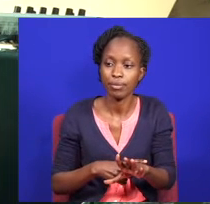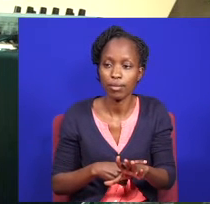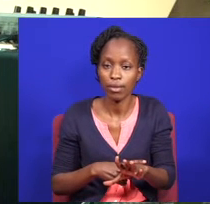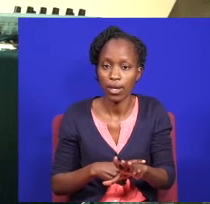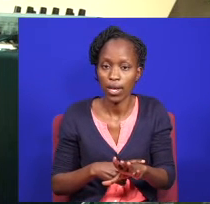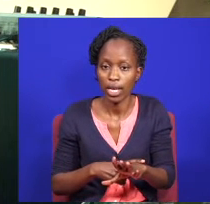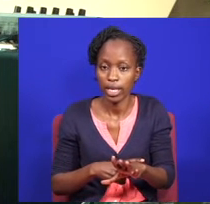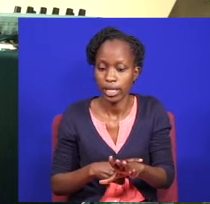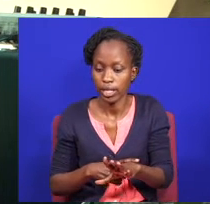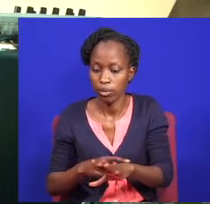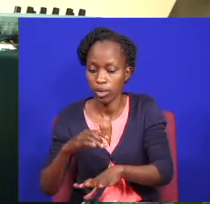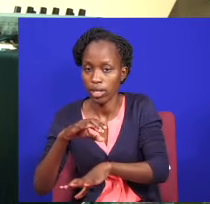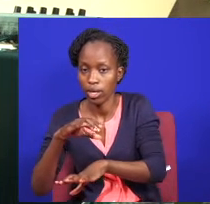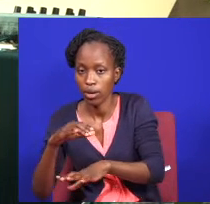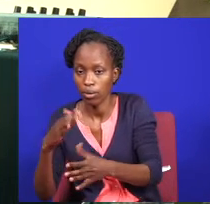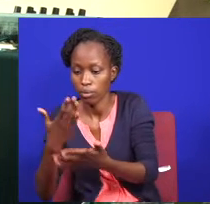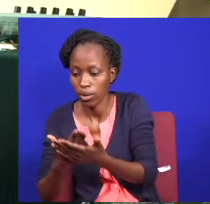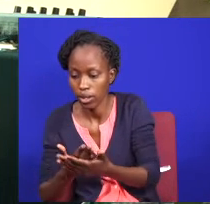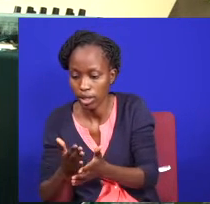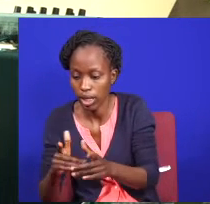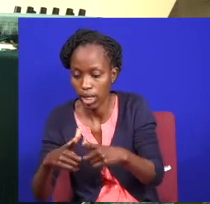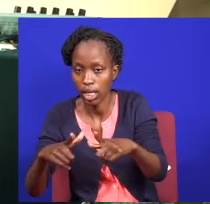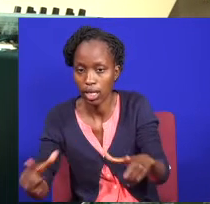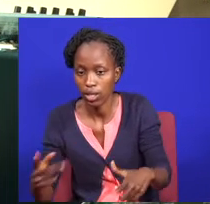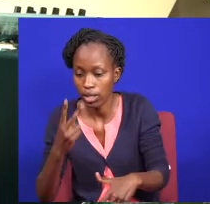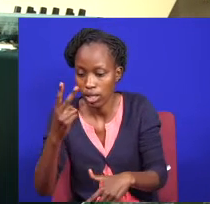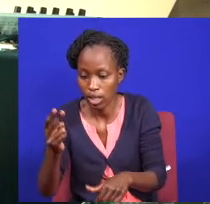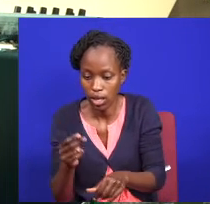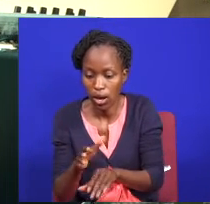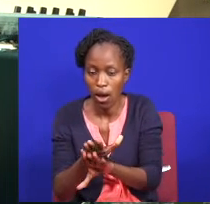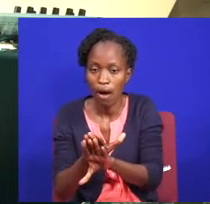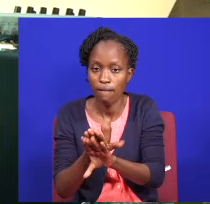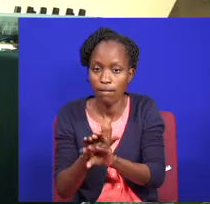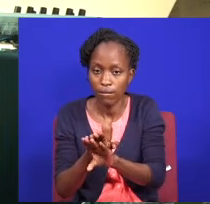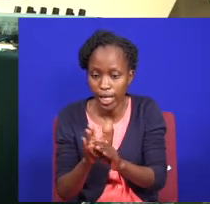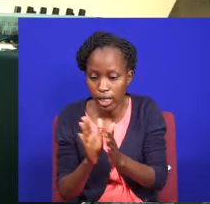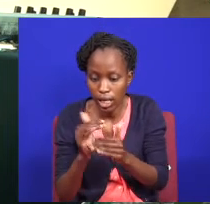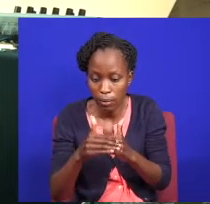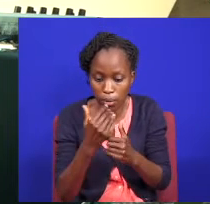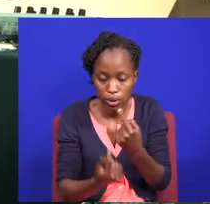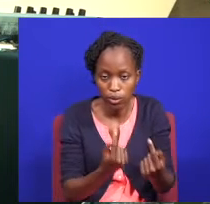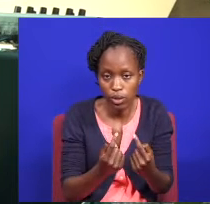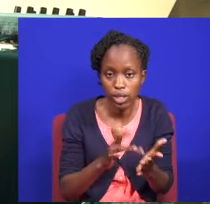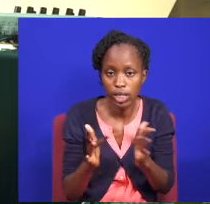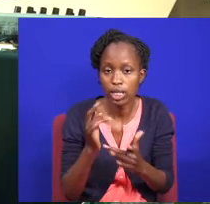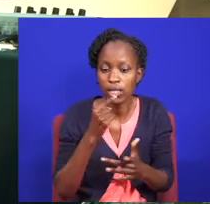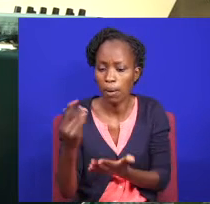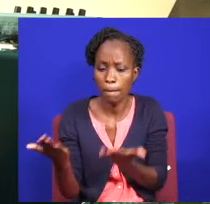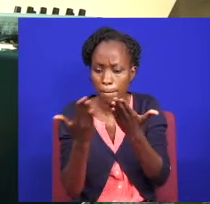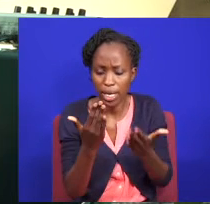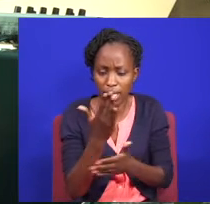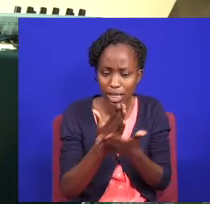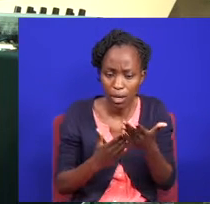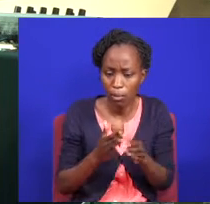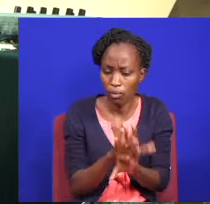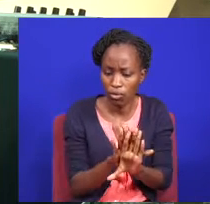When they landed, they saw a fire burning coals. There was fish on it and some bread. Jesus said to them, bring some of the fish you have just